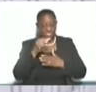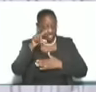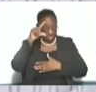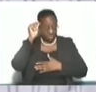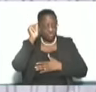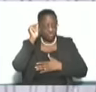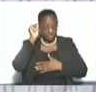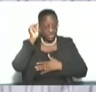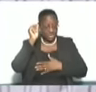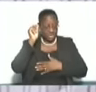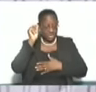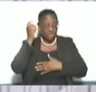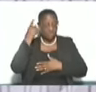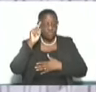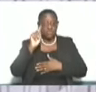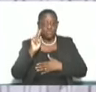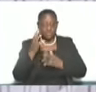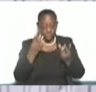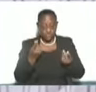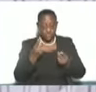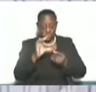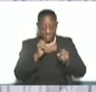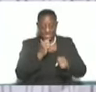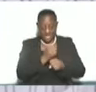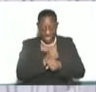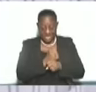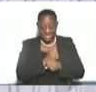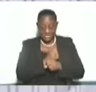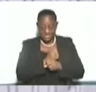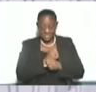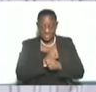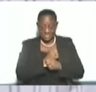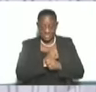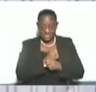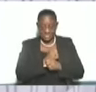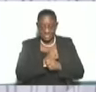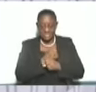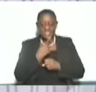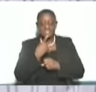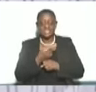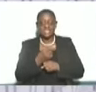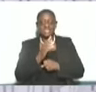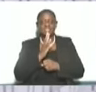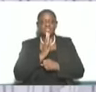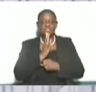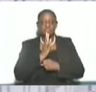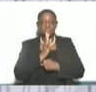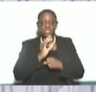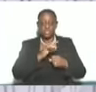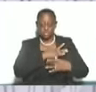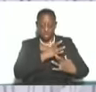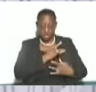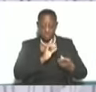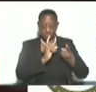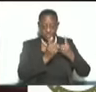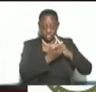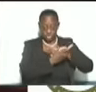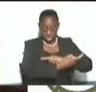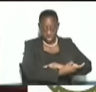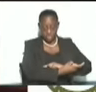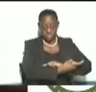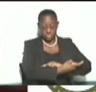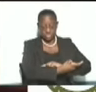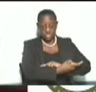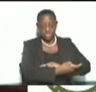government has for the next few years of our administration, I think it speaks to the heart of the transformation transformation that young people are hoping. The